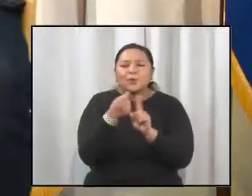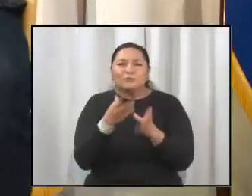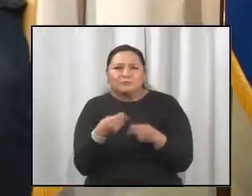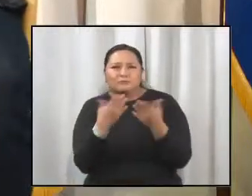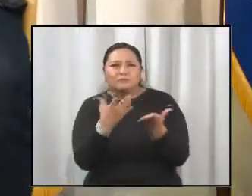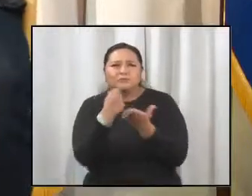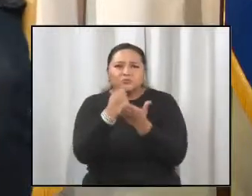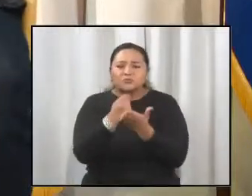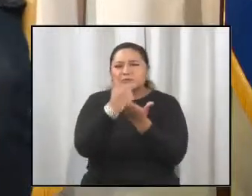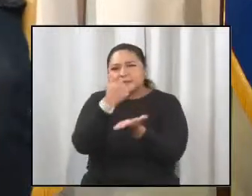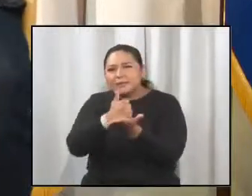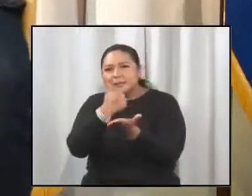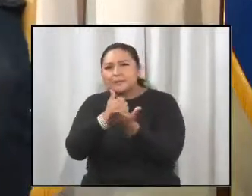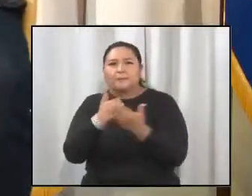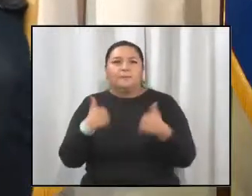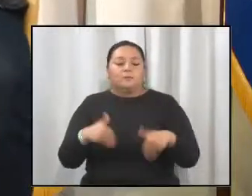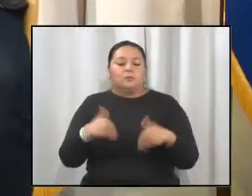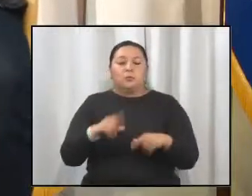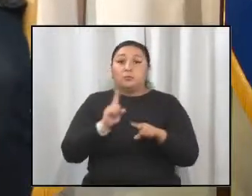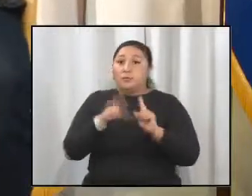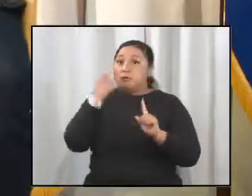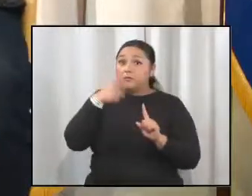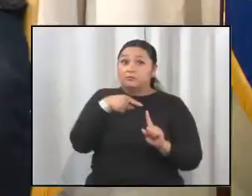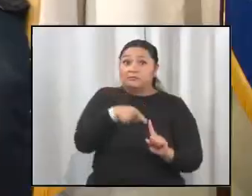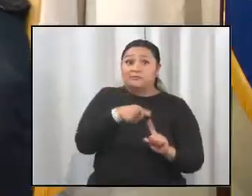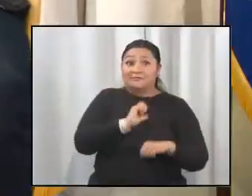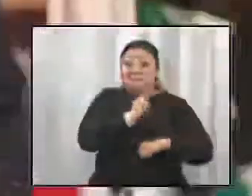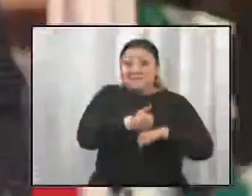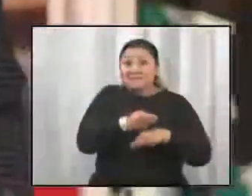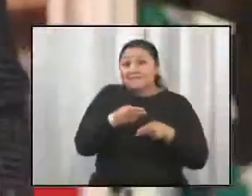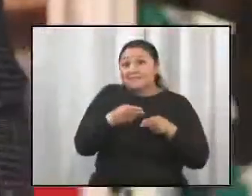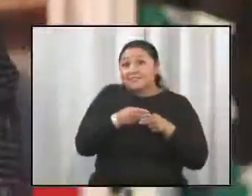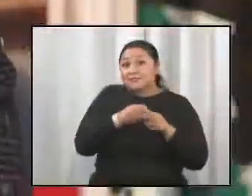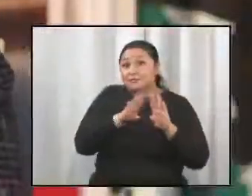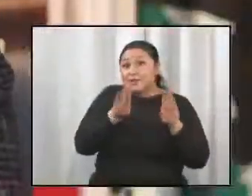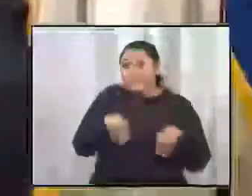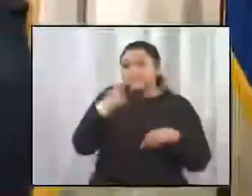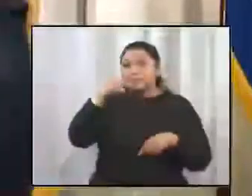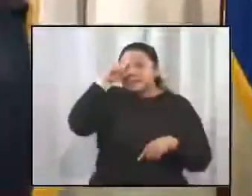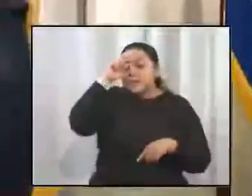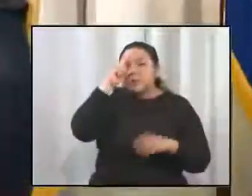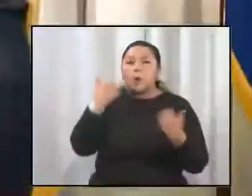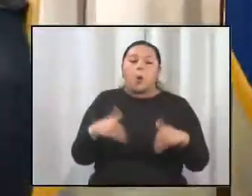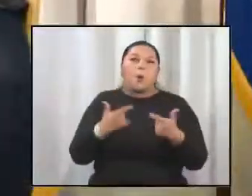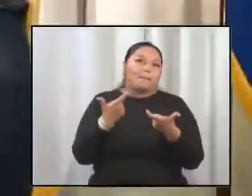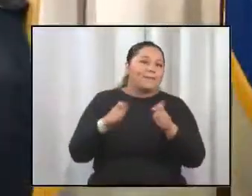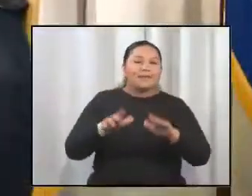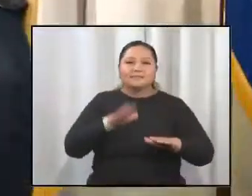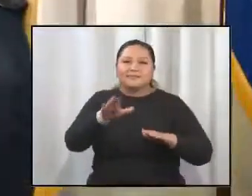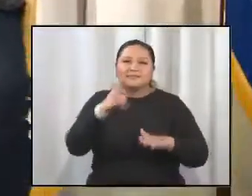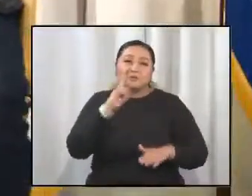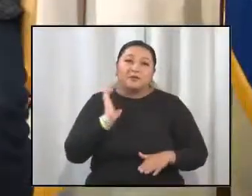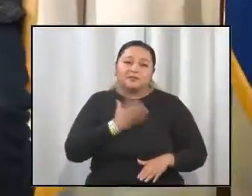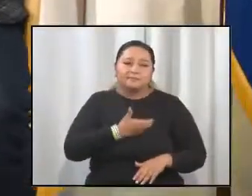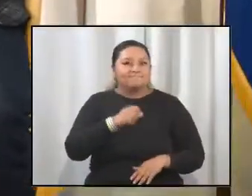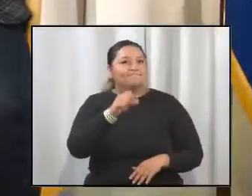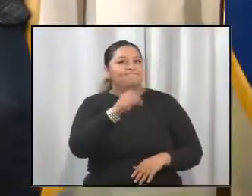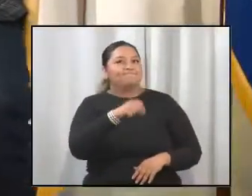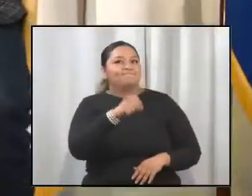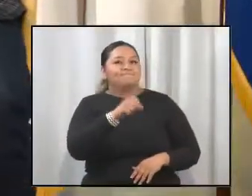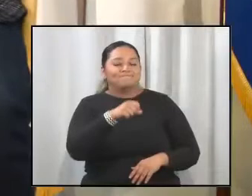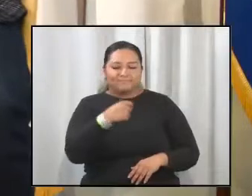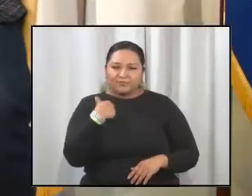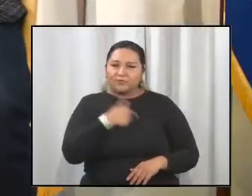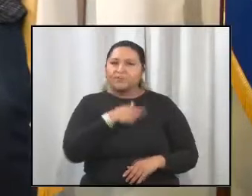step for us to be able to provide this facility at this time of the year. It is, and we'll be working very hard to bring in